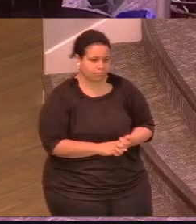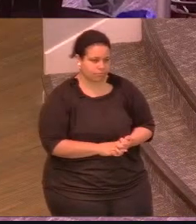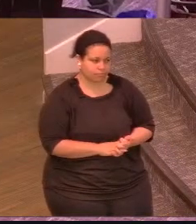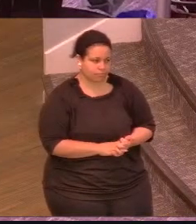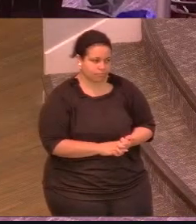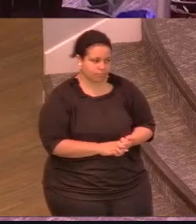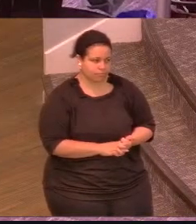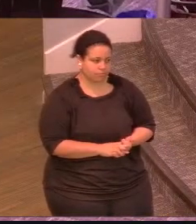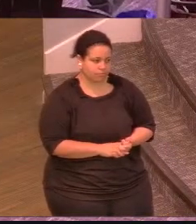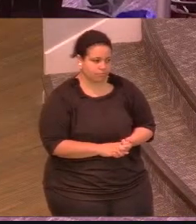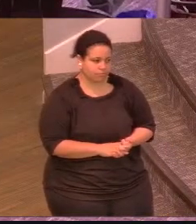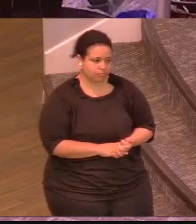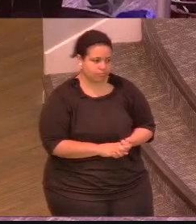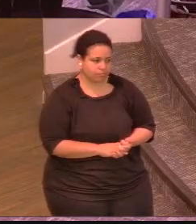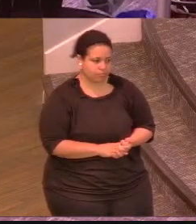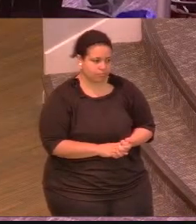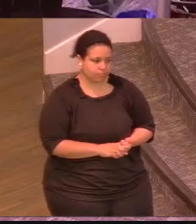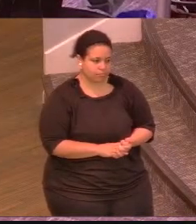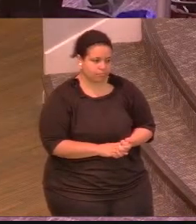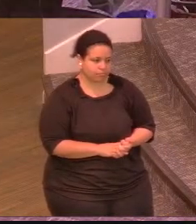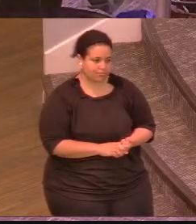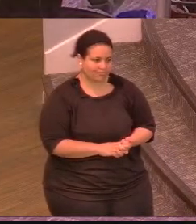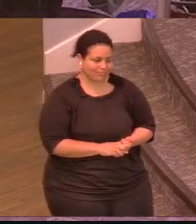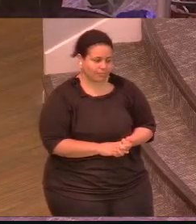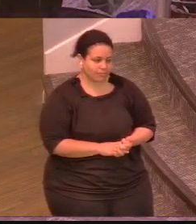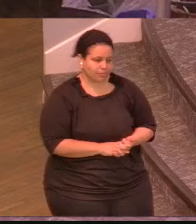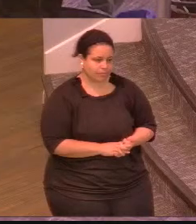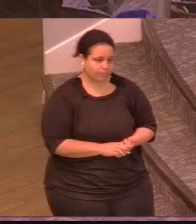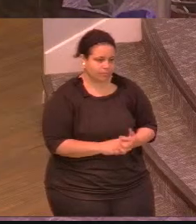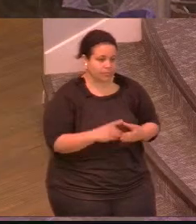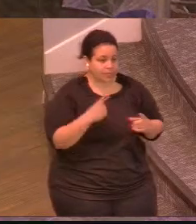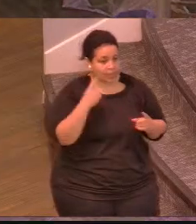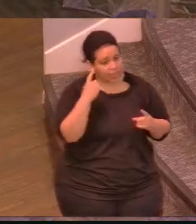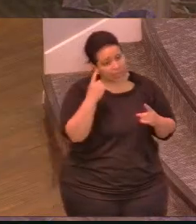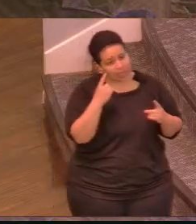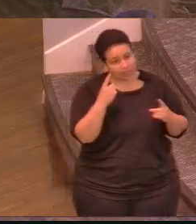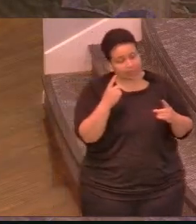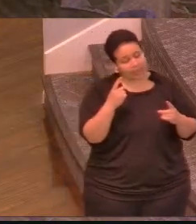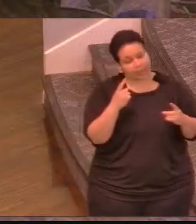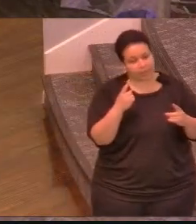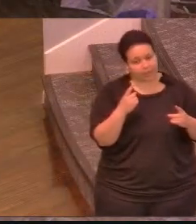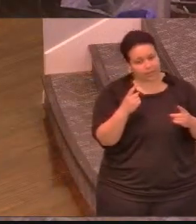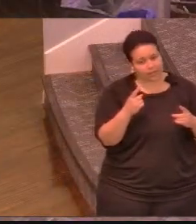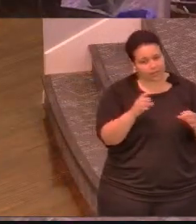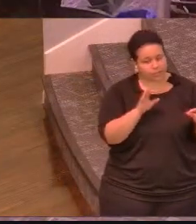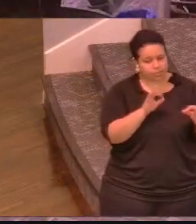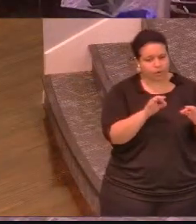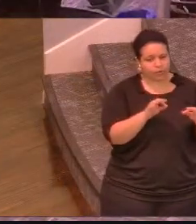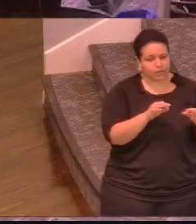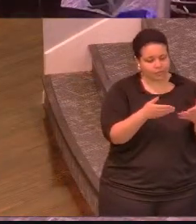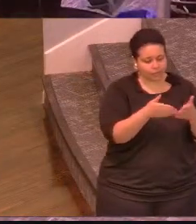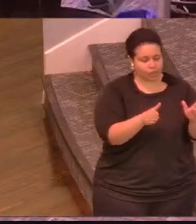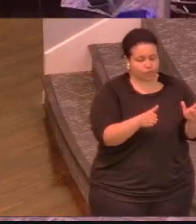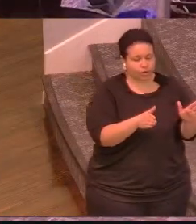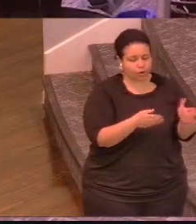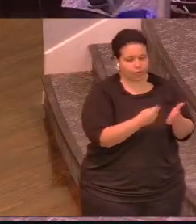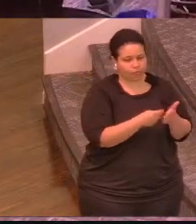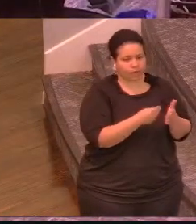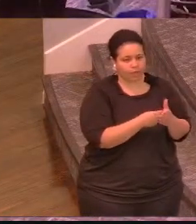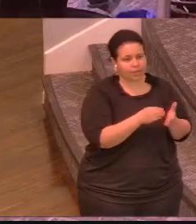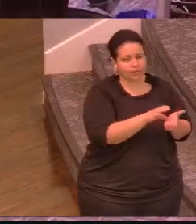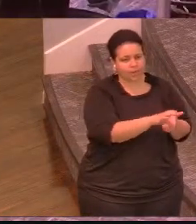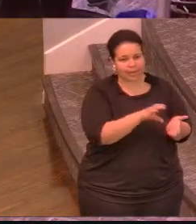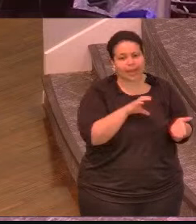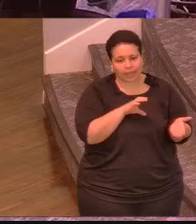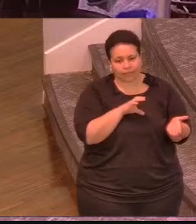And so the next, Yeah, Go let me ahead, just Ms. say, I think it's great to take it out of the general fund because, again, ESSER is short-term.